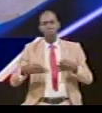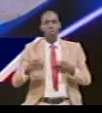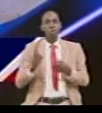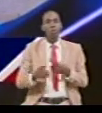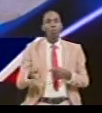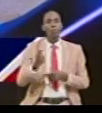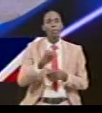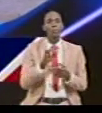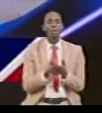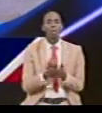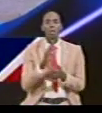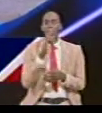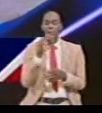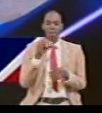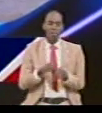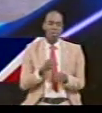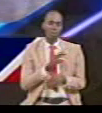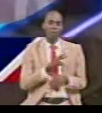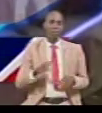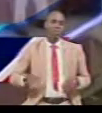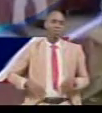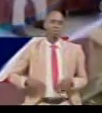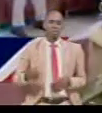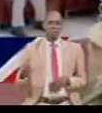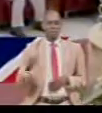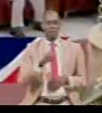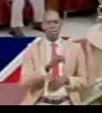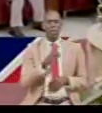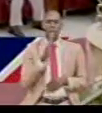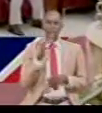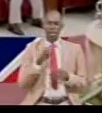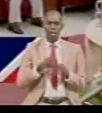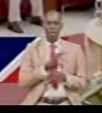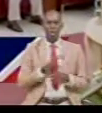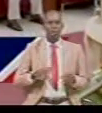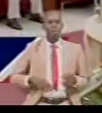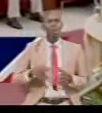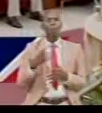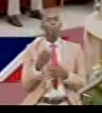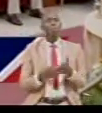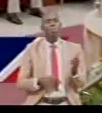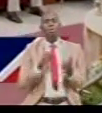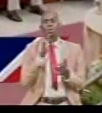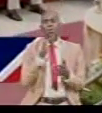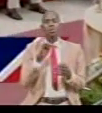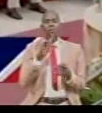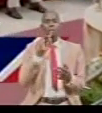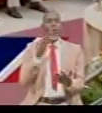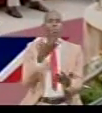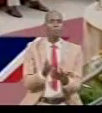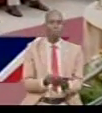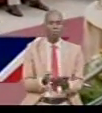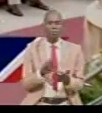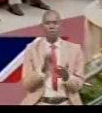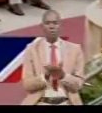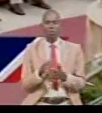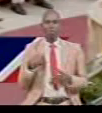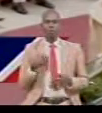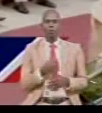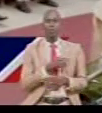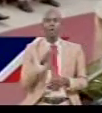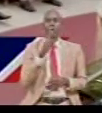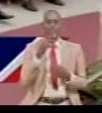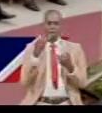in Christ. They are in Christ. And what's the mark? What's the evidence that we're now in Christ,